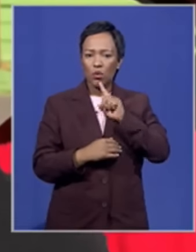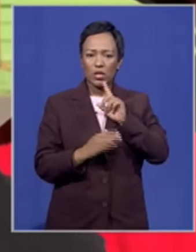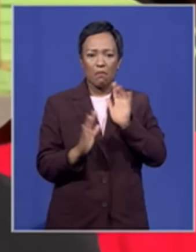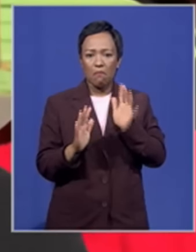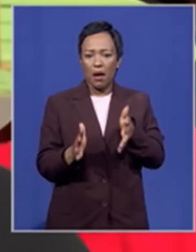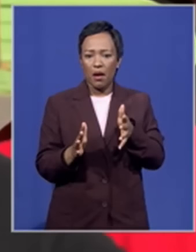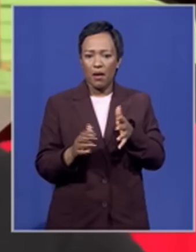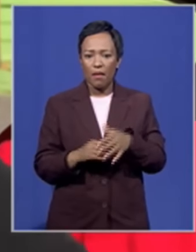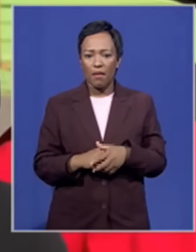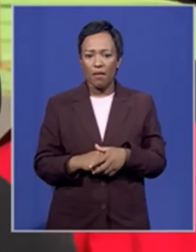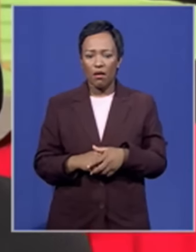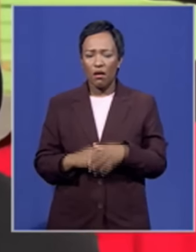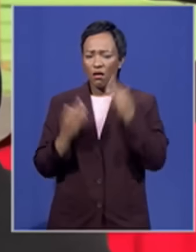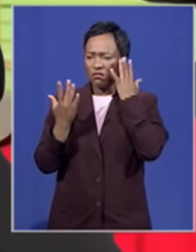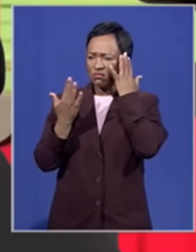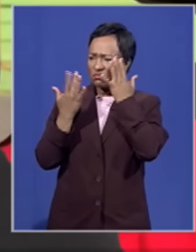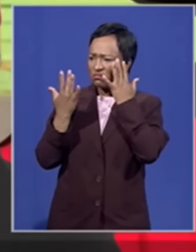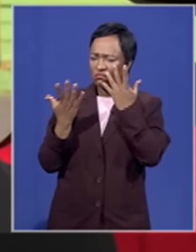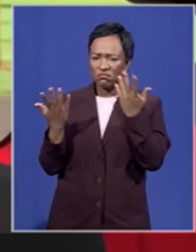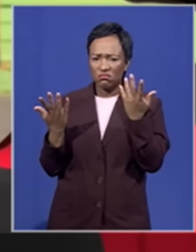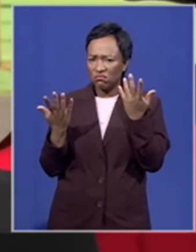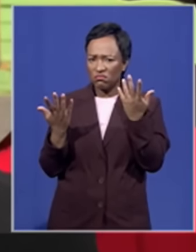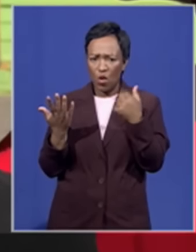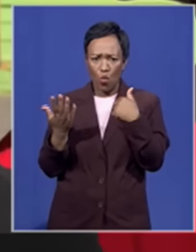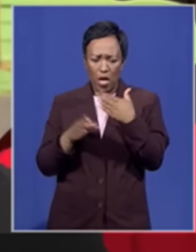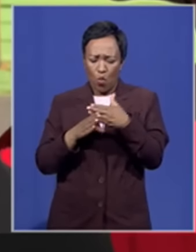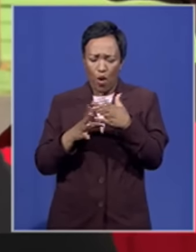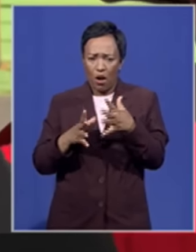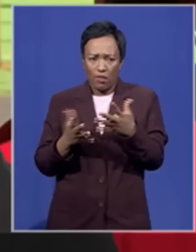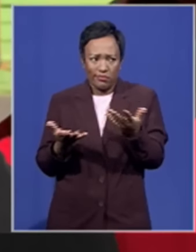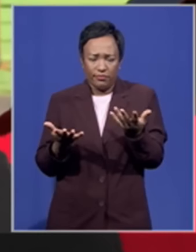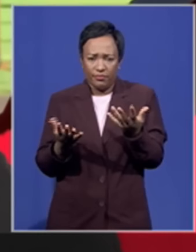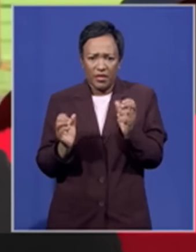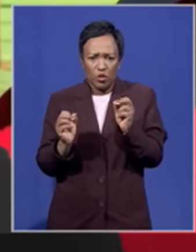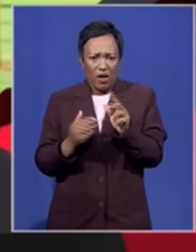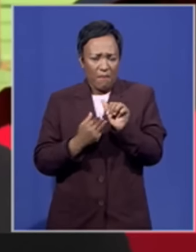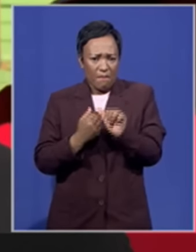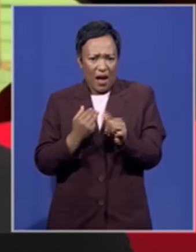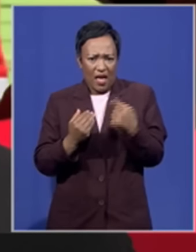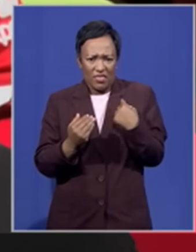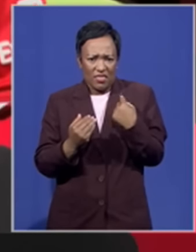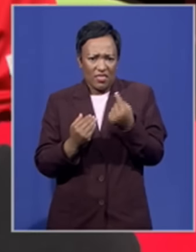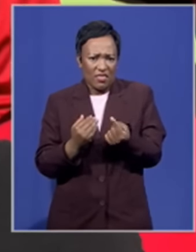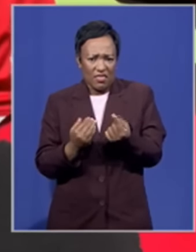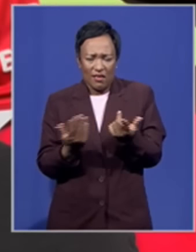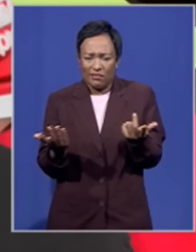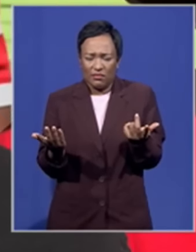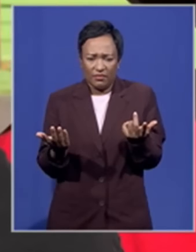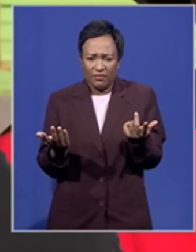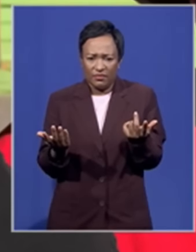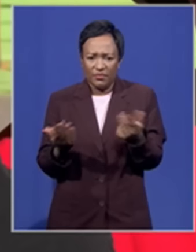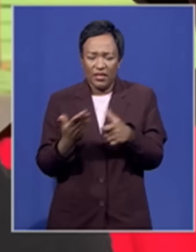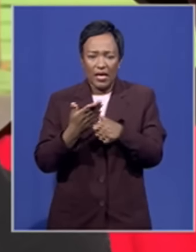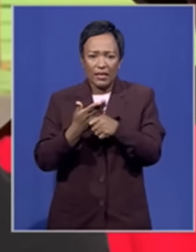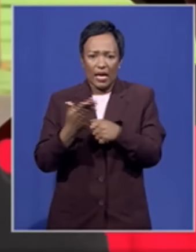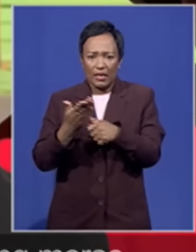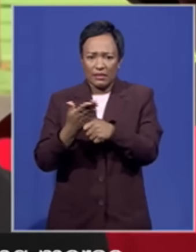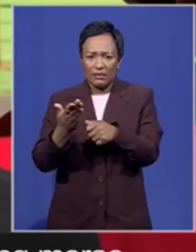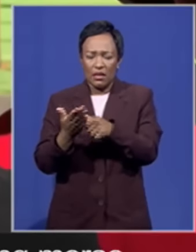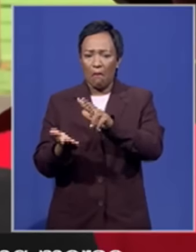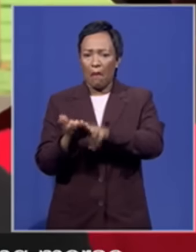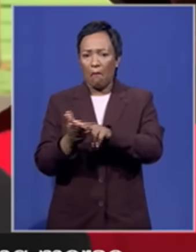ipotsa dipotso rotlhe a ba bereki gore re tlo go fella kae 12 months ewa ha e tla go betsa terse ewa e sa